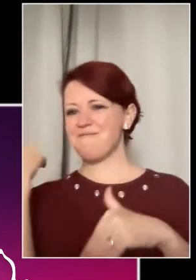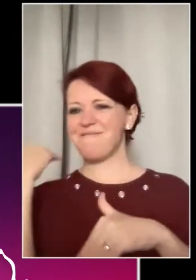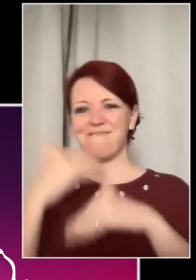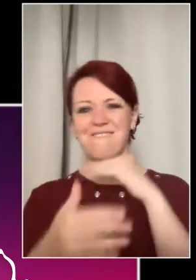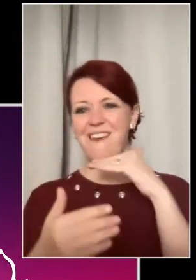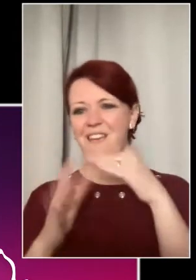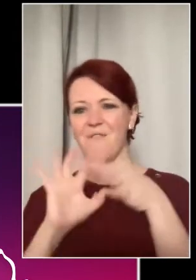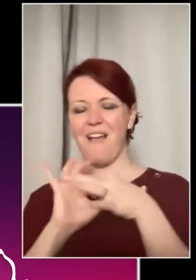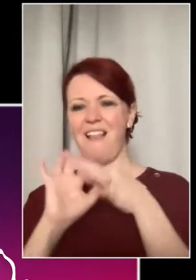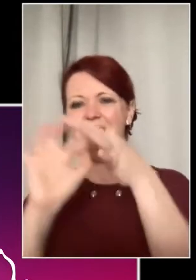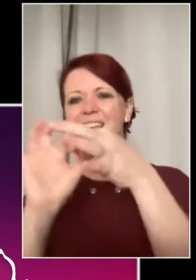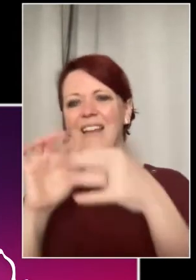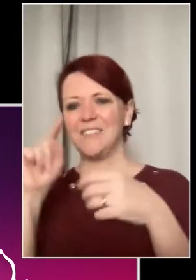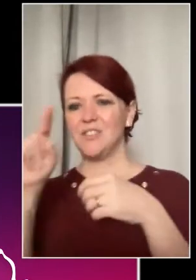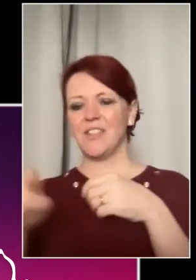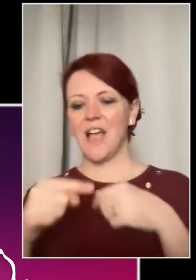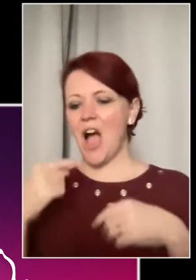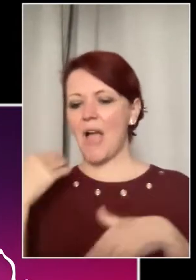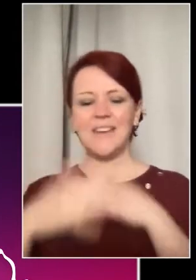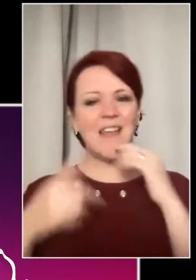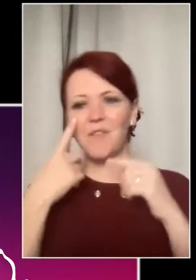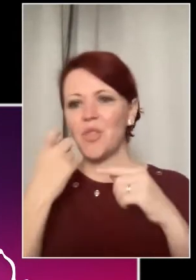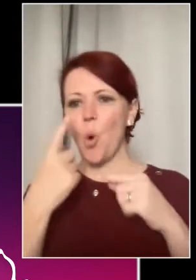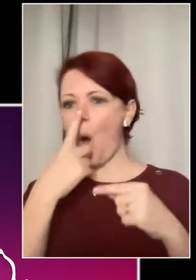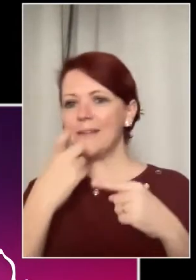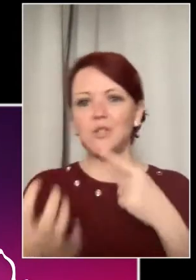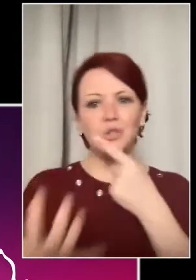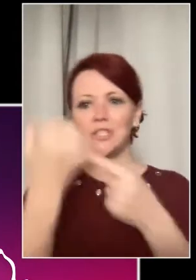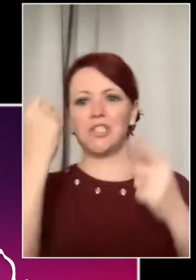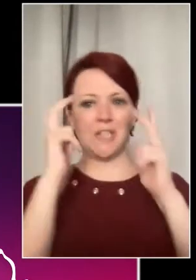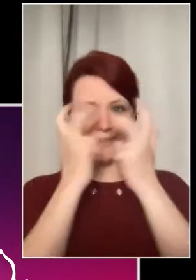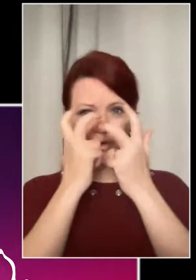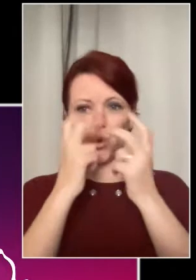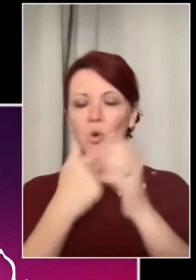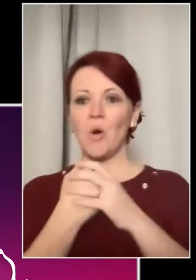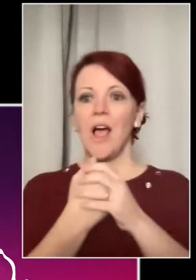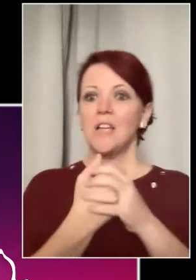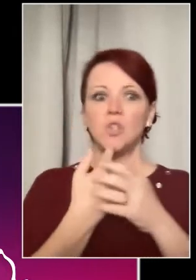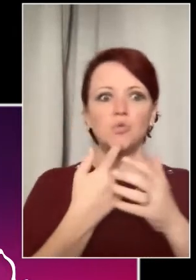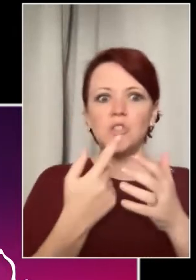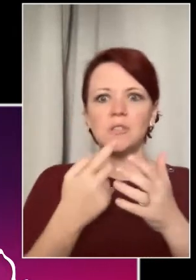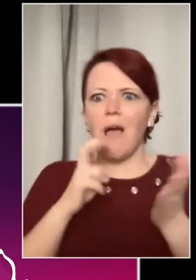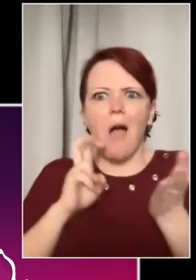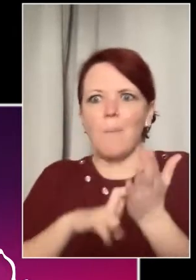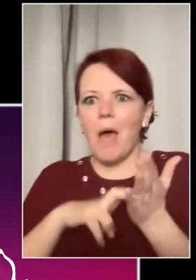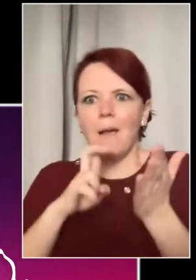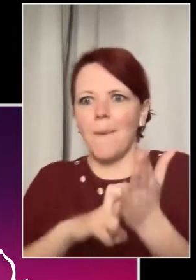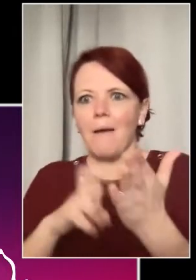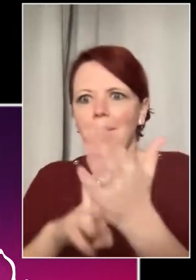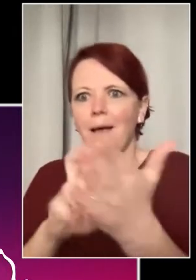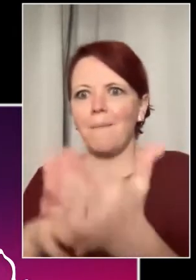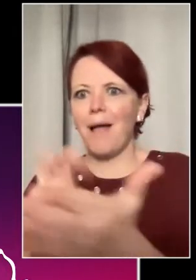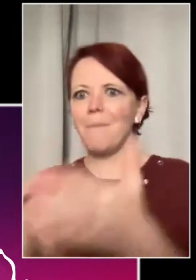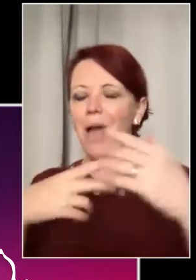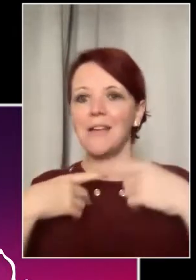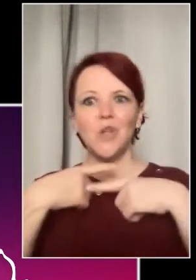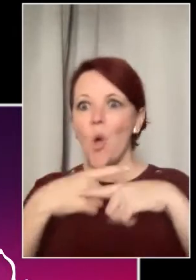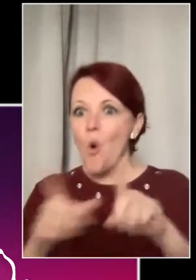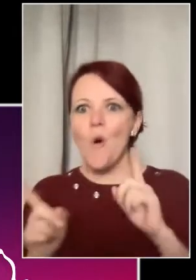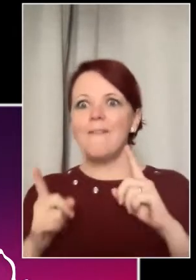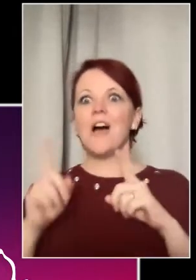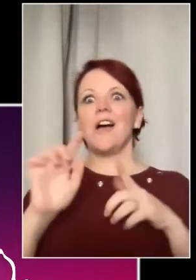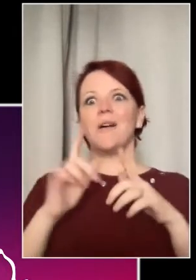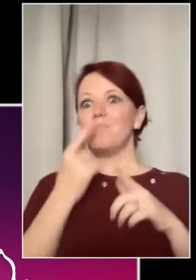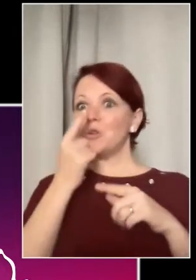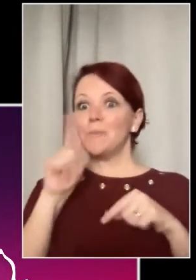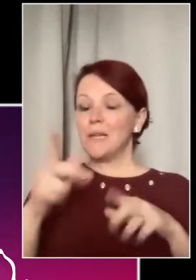would work there, but didn't think it was achievable. So I think my advice would be to young people, just apply, put yourself in the running, and you may be surprised,